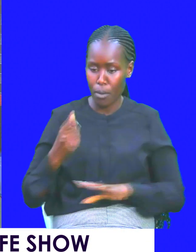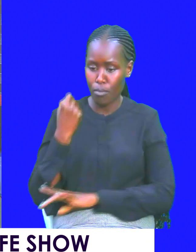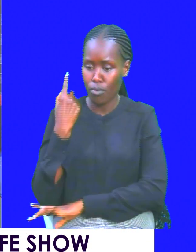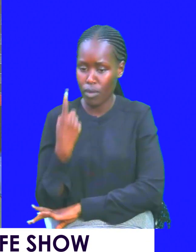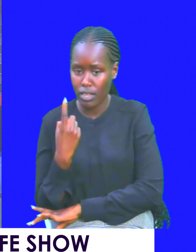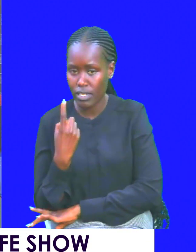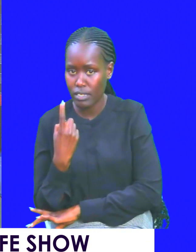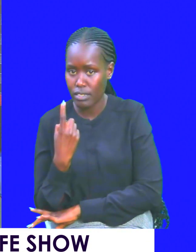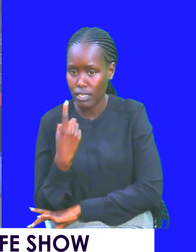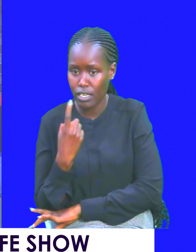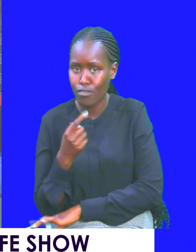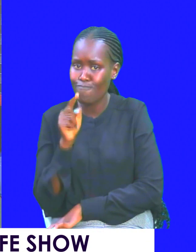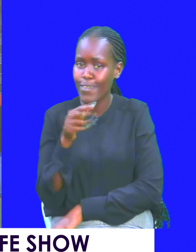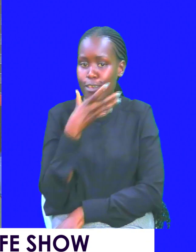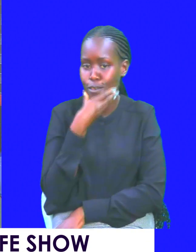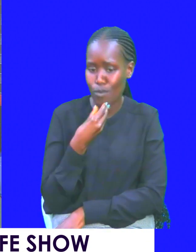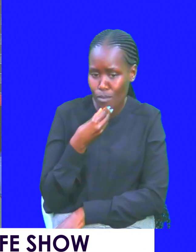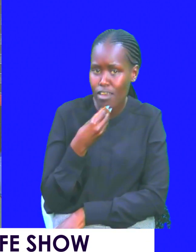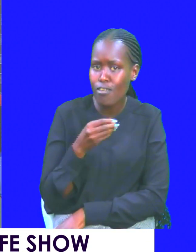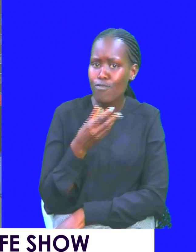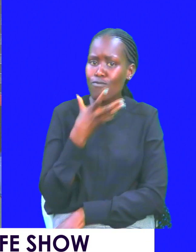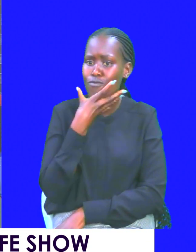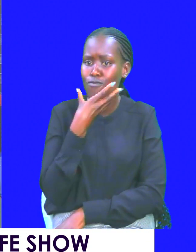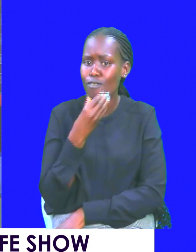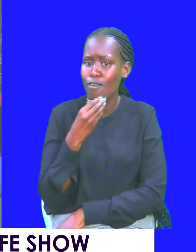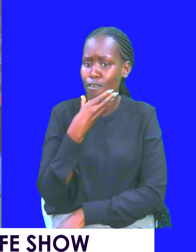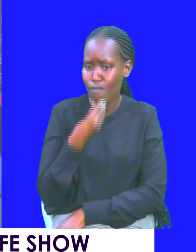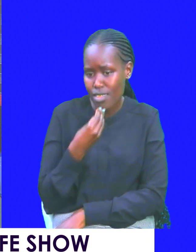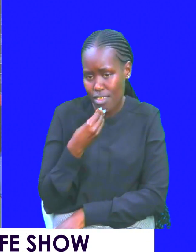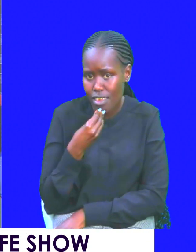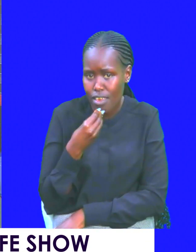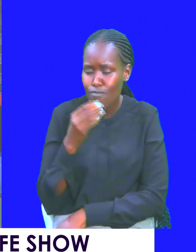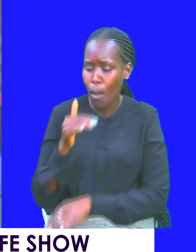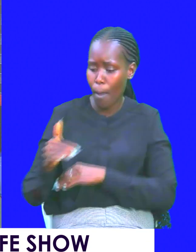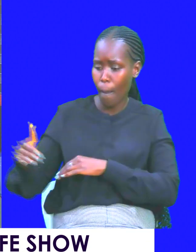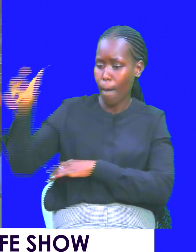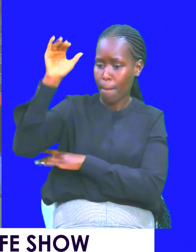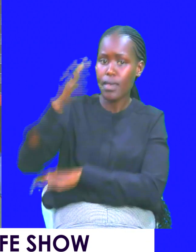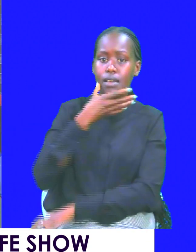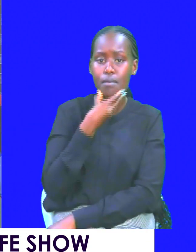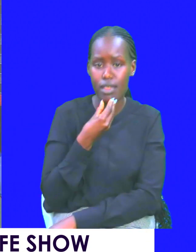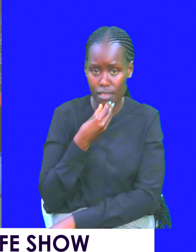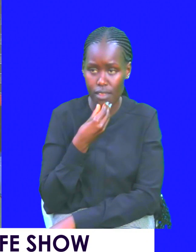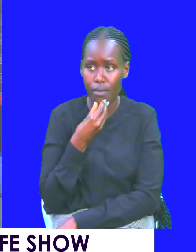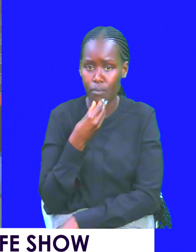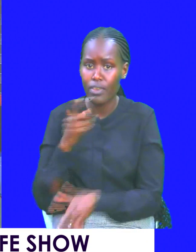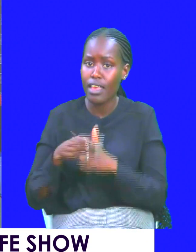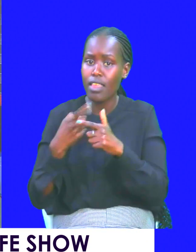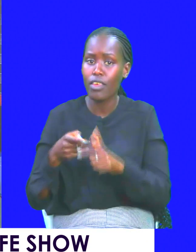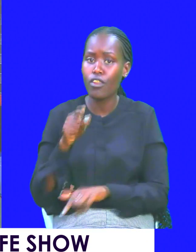that probably you're the man, you're the father, you're the man, you're the big man around, then you